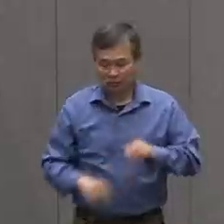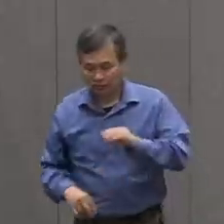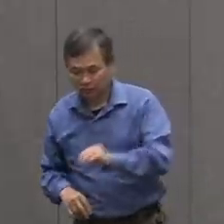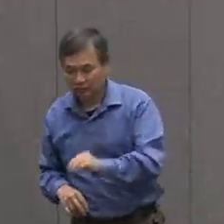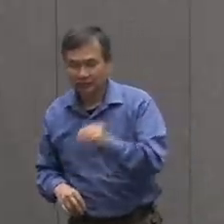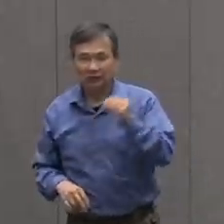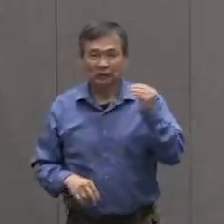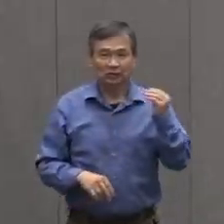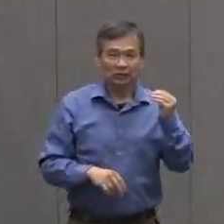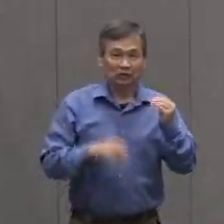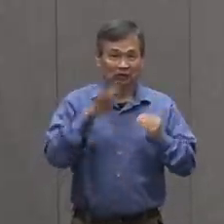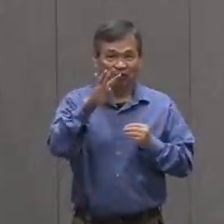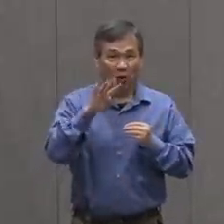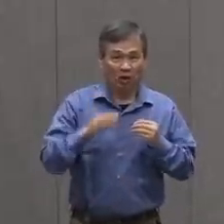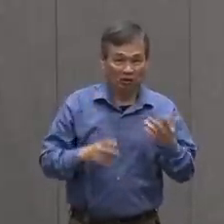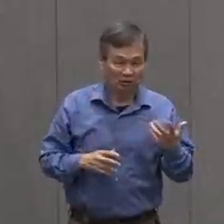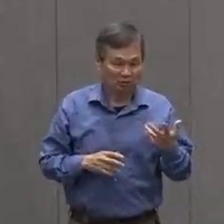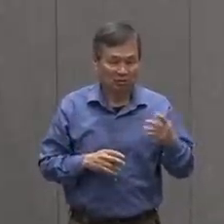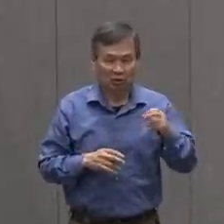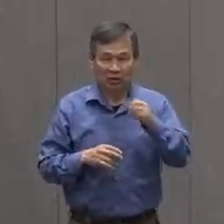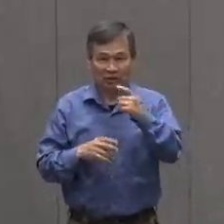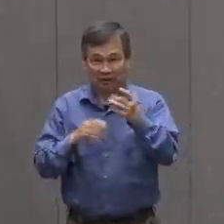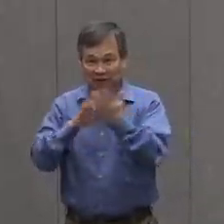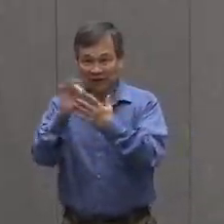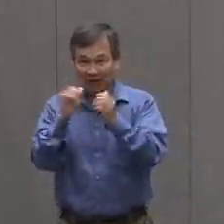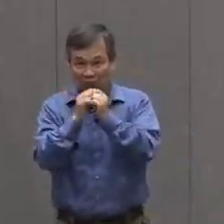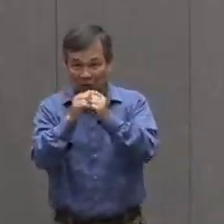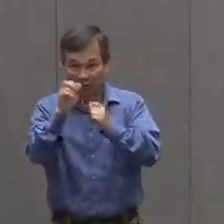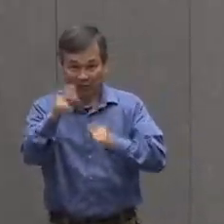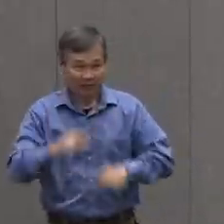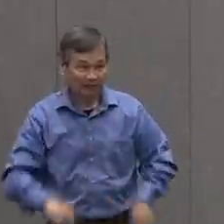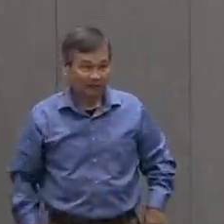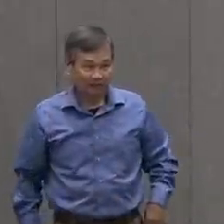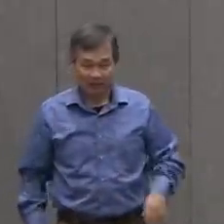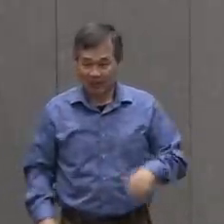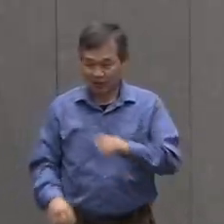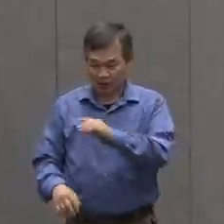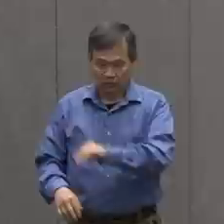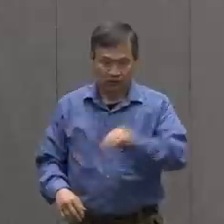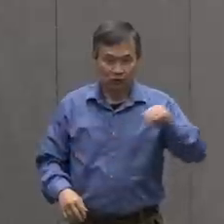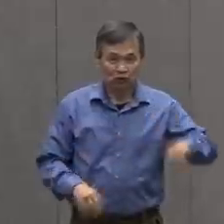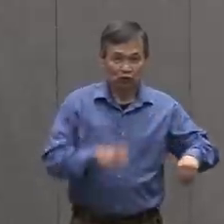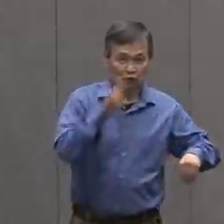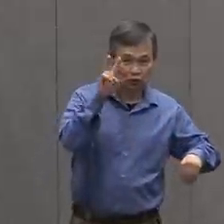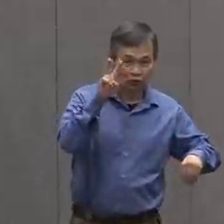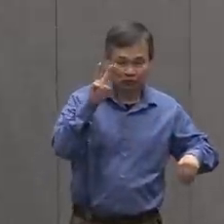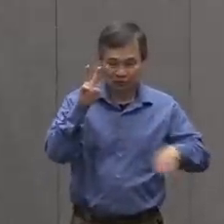are so that you can practice counting by twos as well, friends. So two,